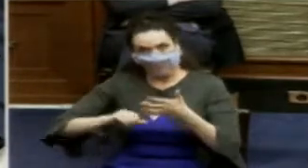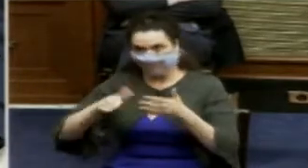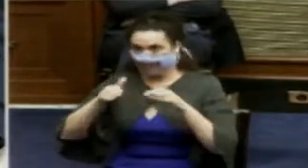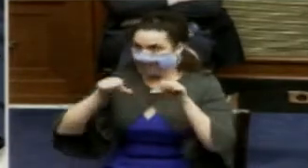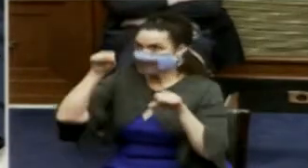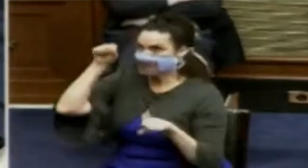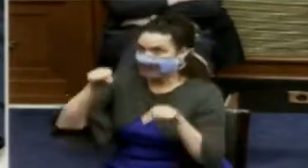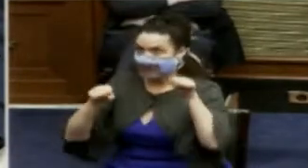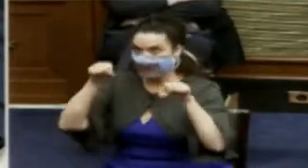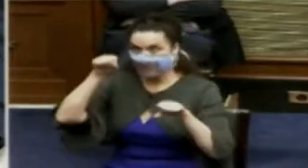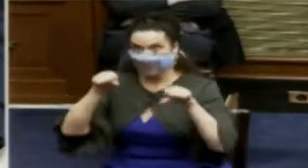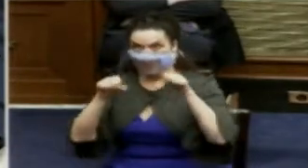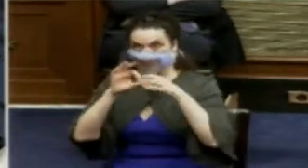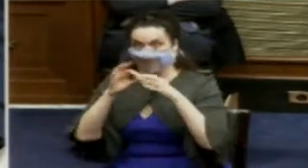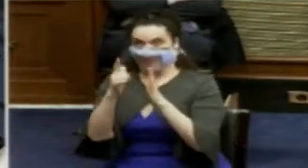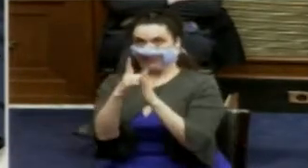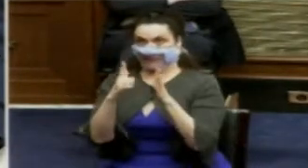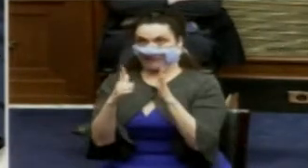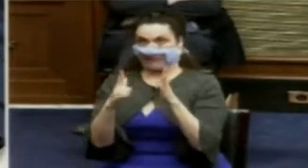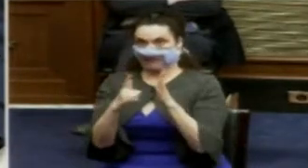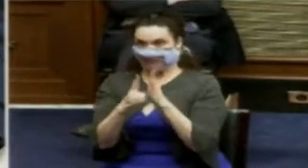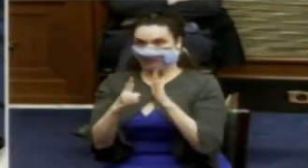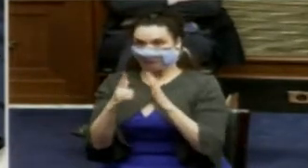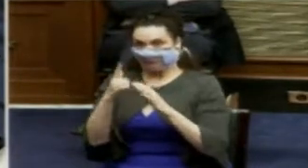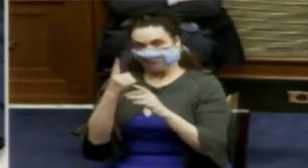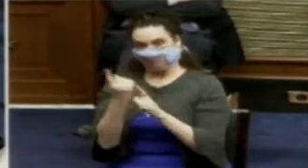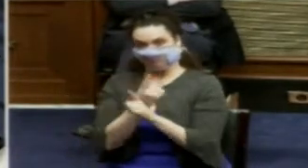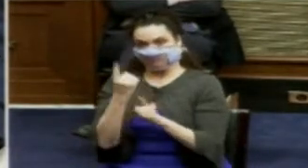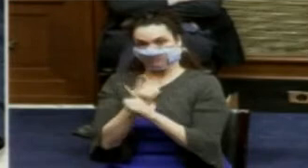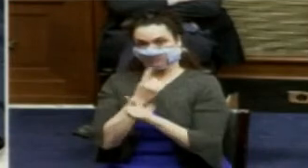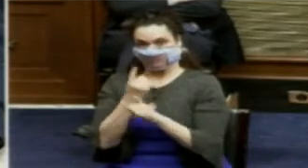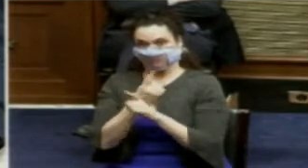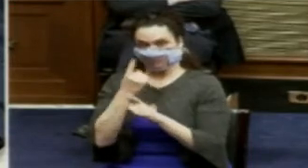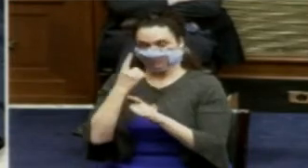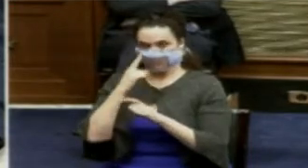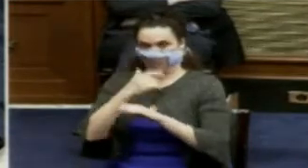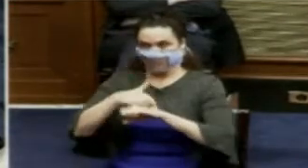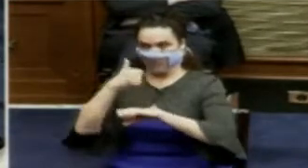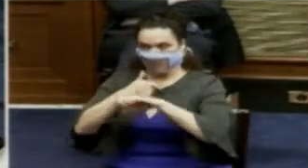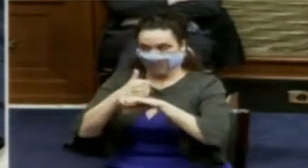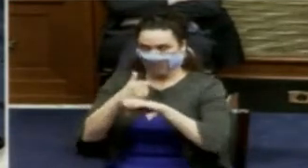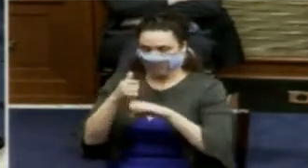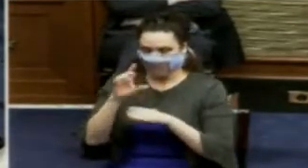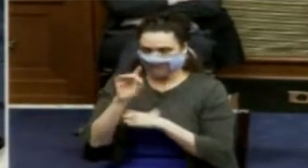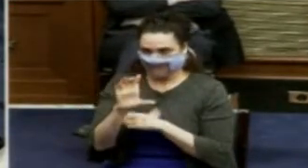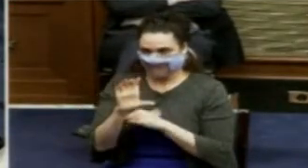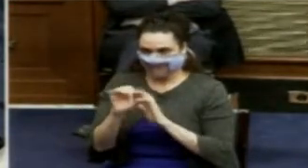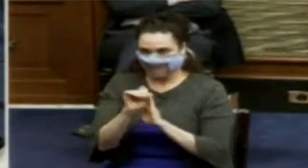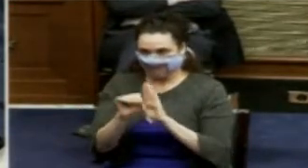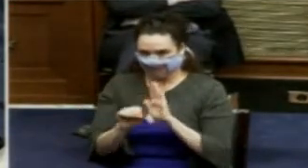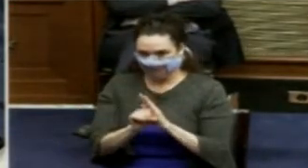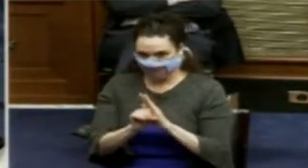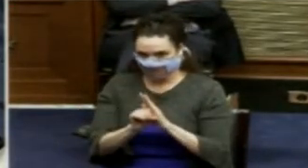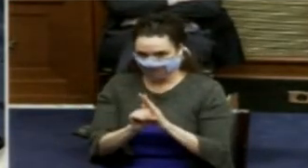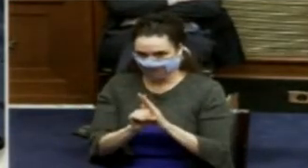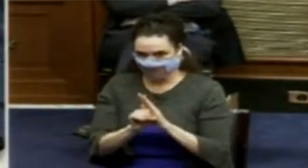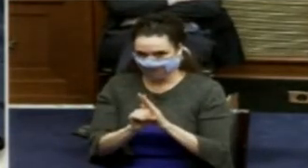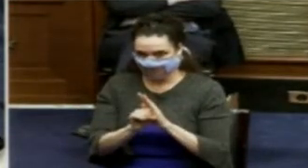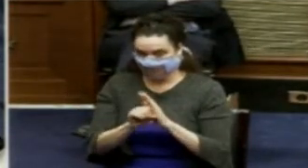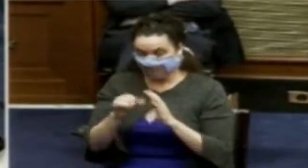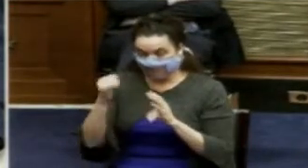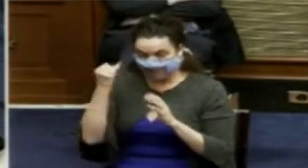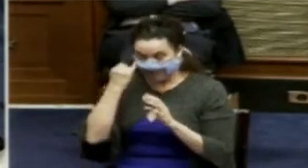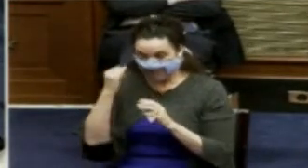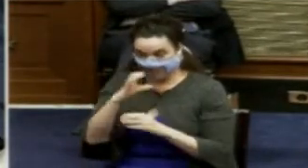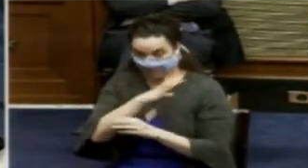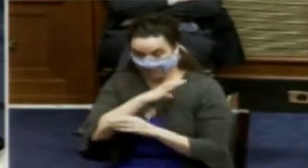about the status of the District of Columbia. Additionally, if other voting rights if Congress wanted to